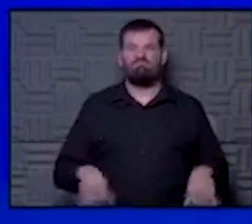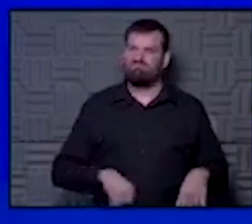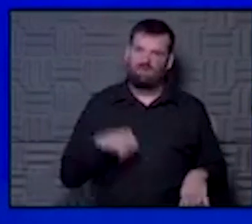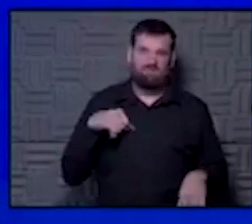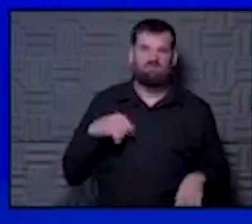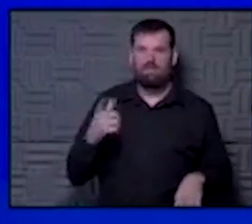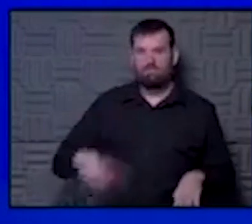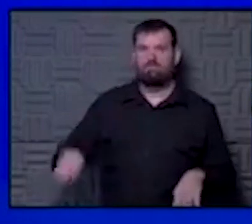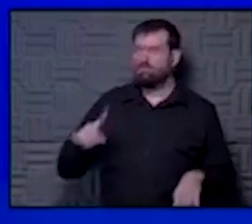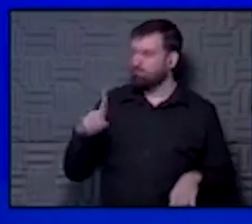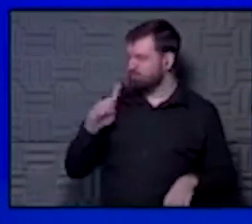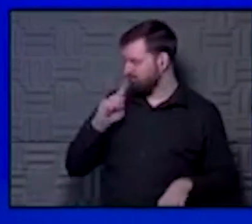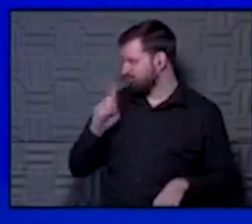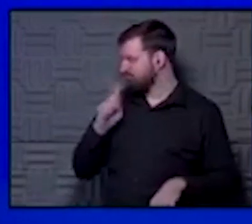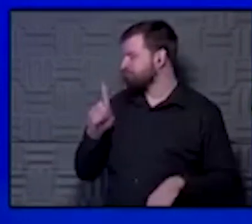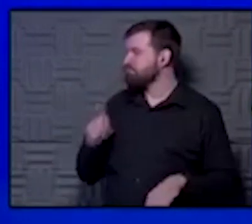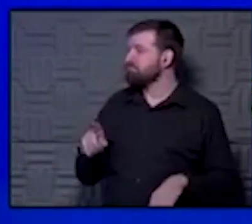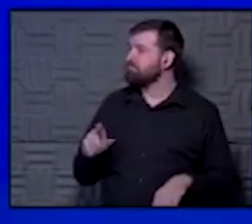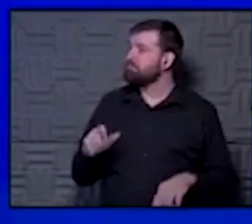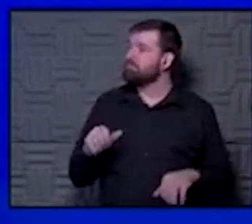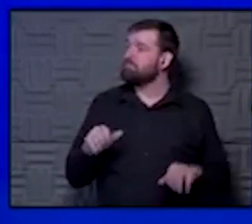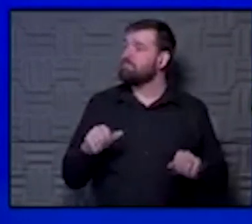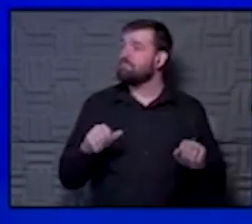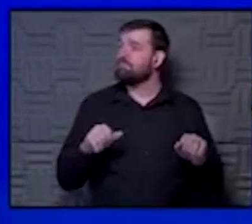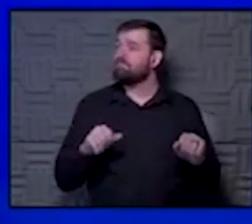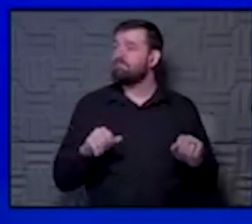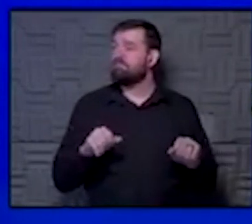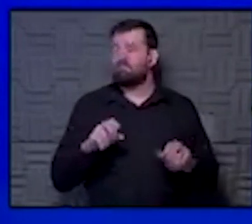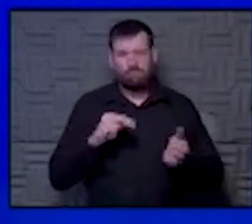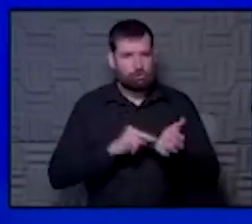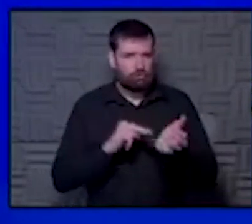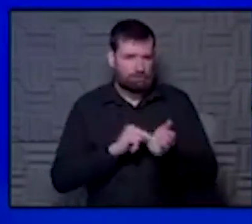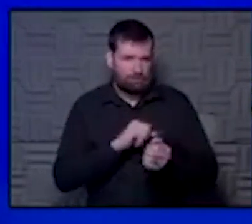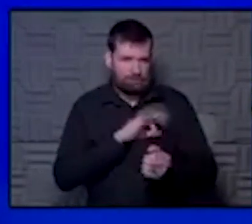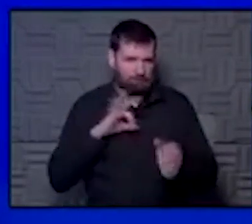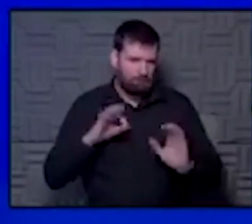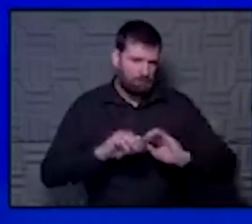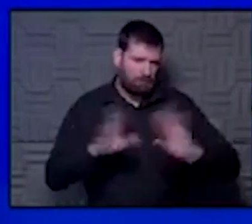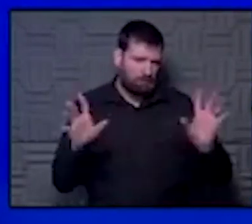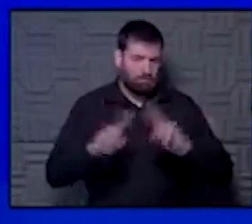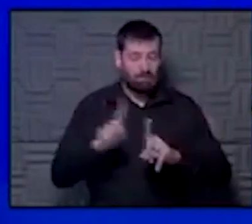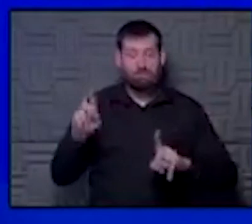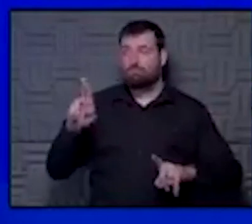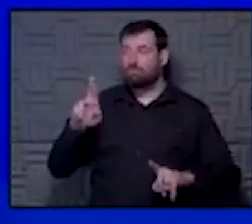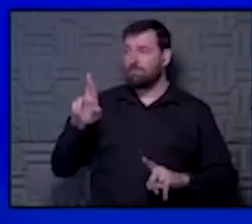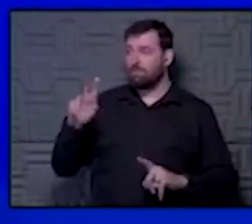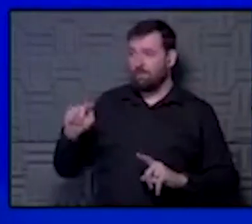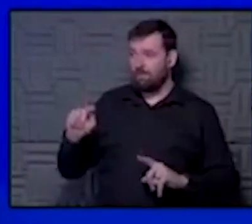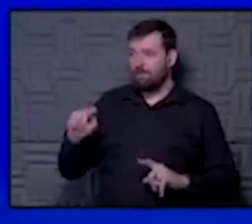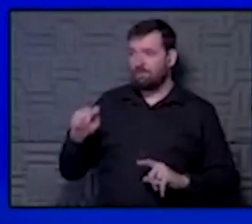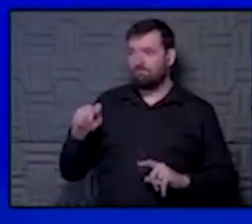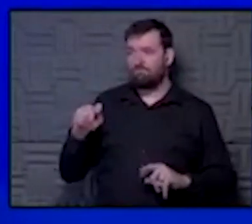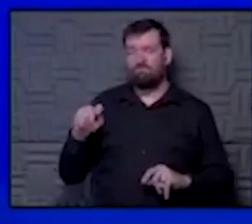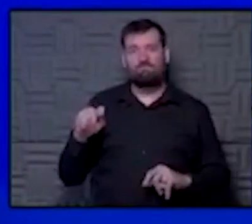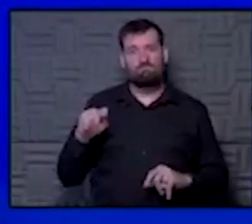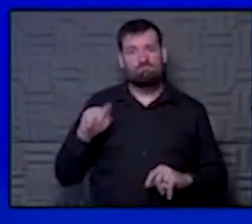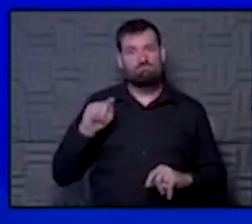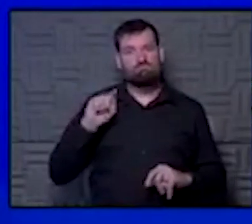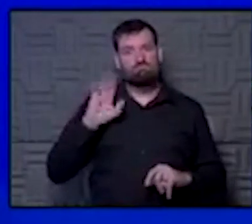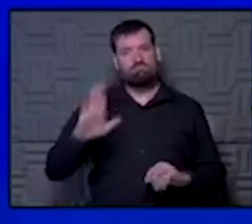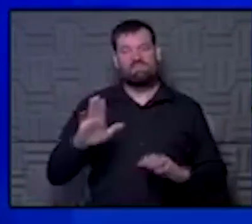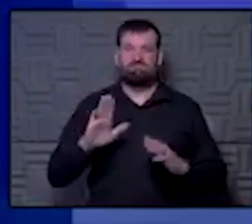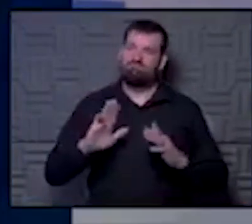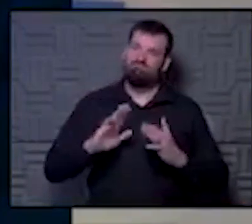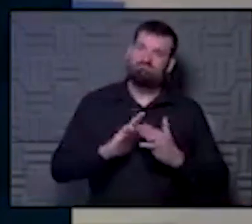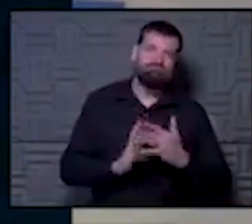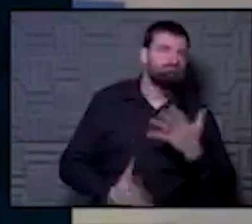can't. That's totally true. There's probably, the nursing staff clearly, but respiratory therapy, this is like the frontest of the